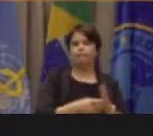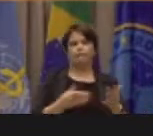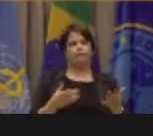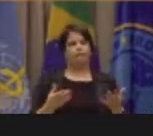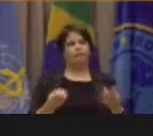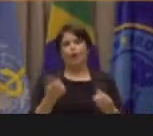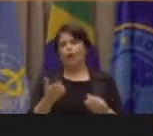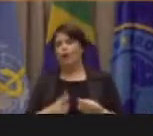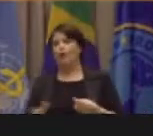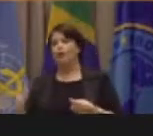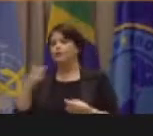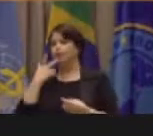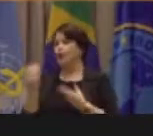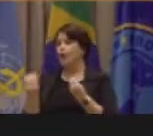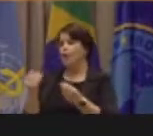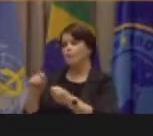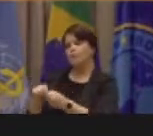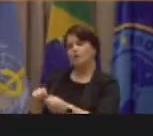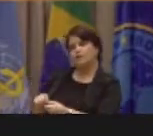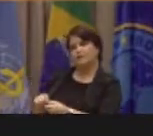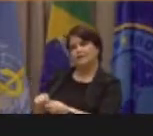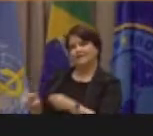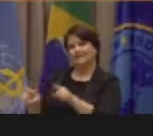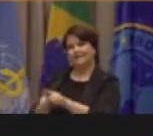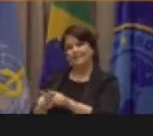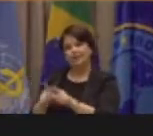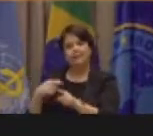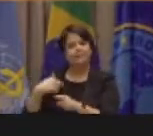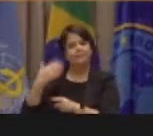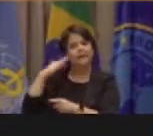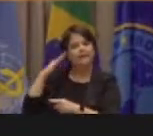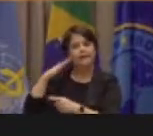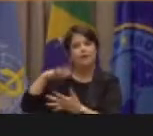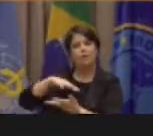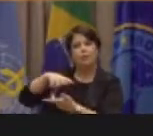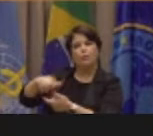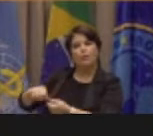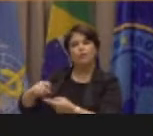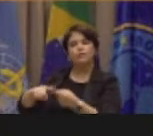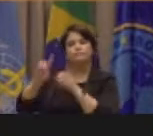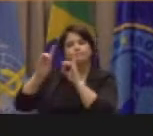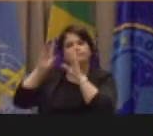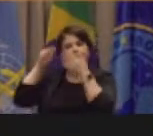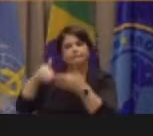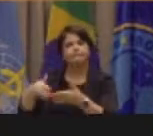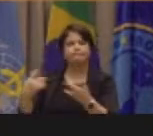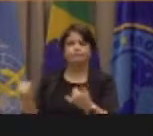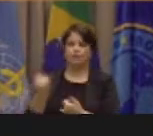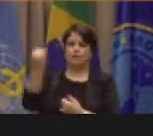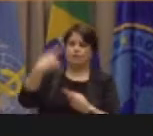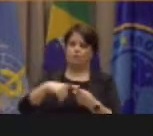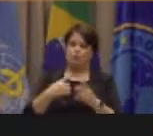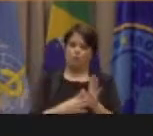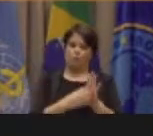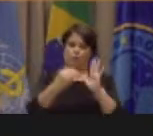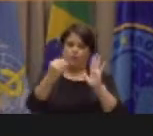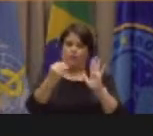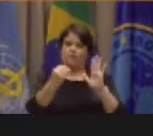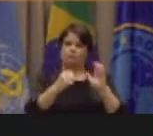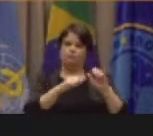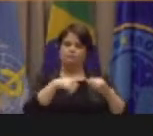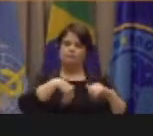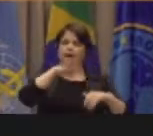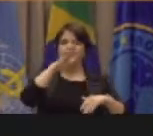of serving patients. We have to seek how to do that, and this requires a lot of